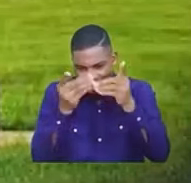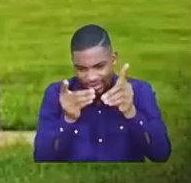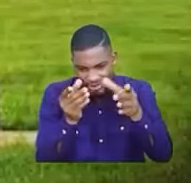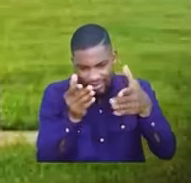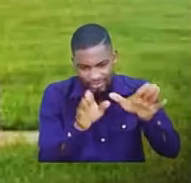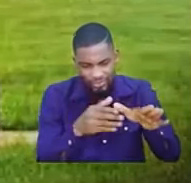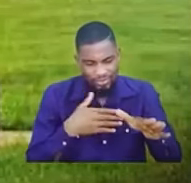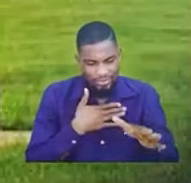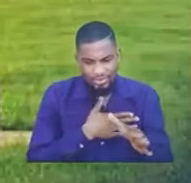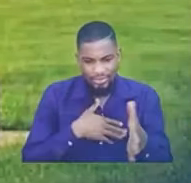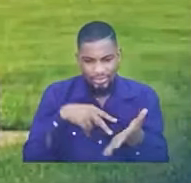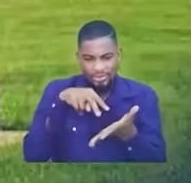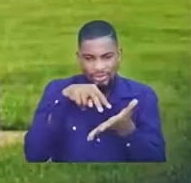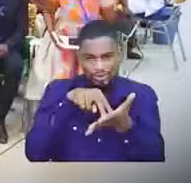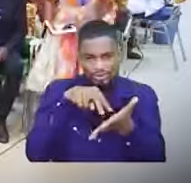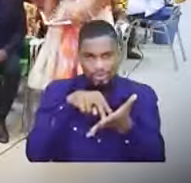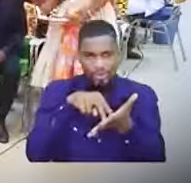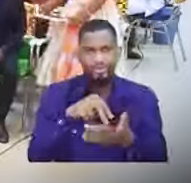now?